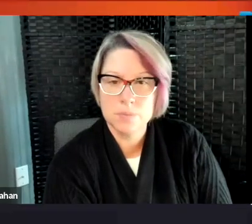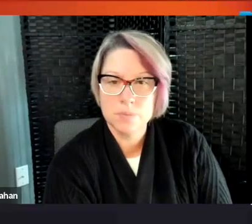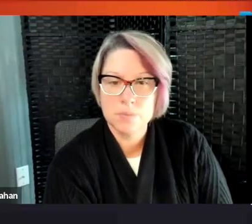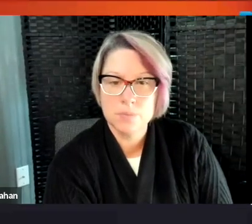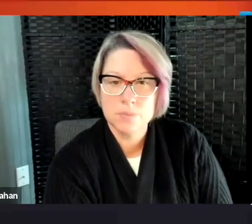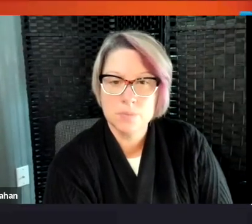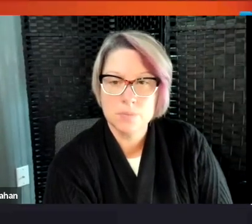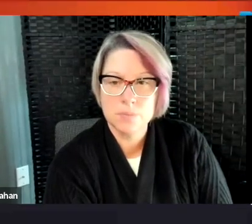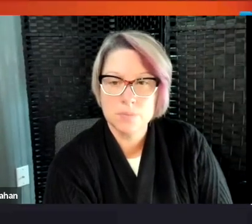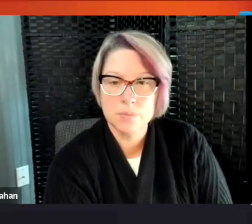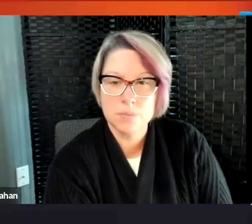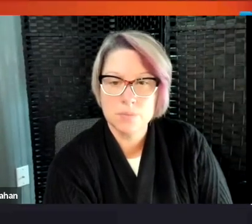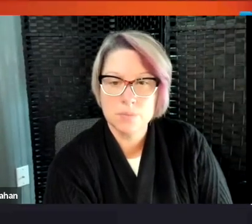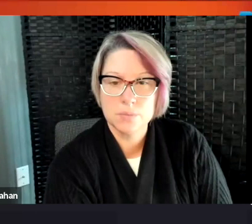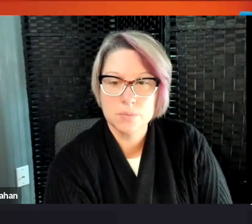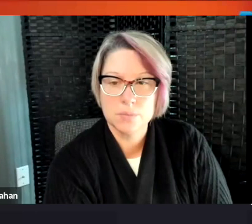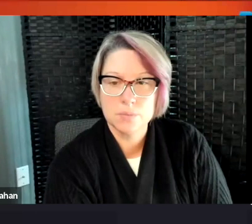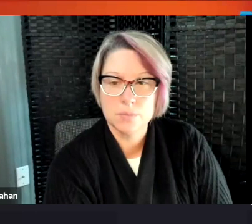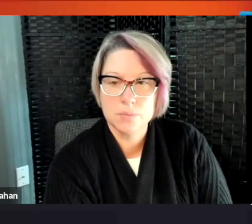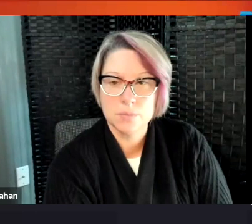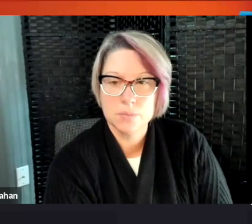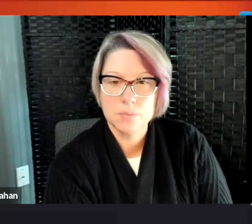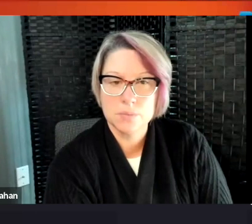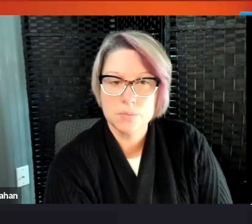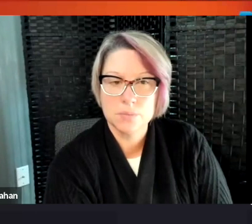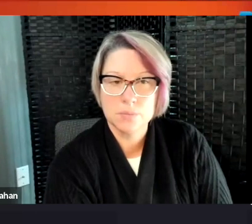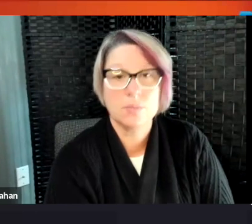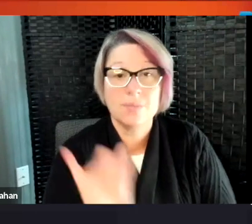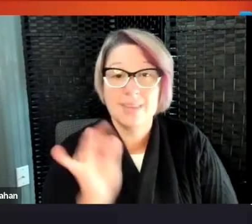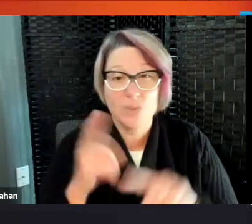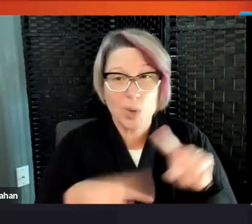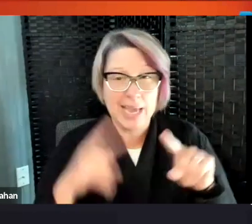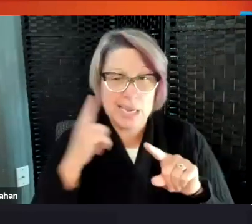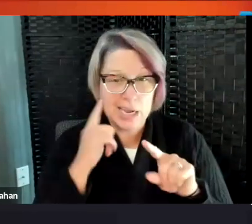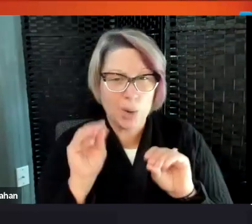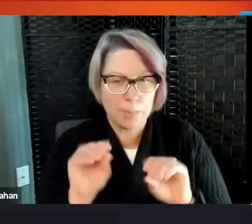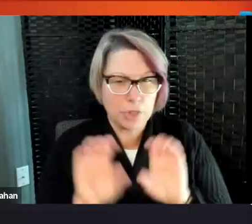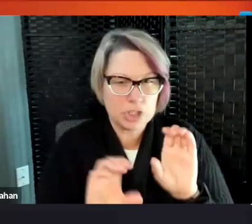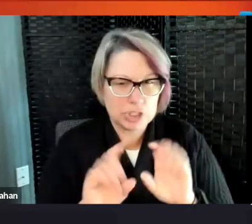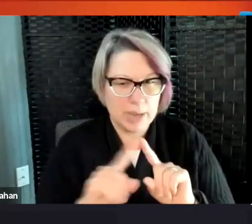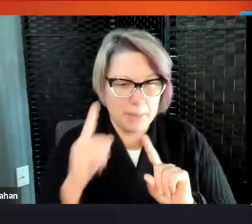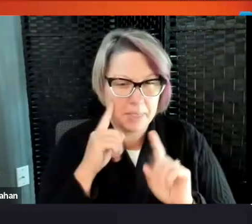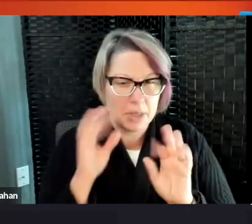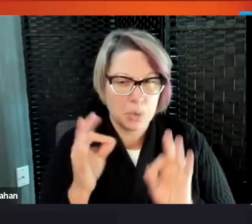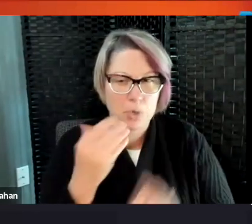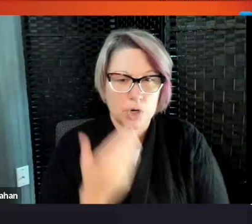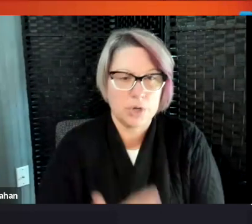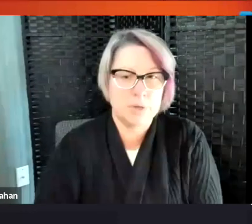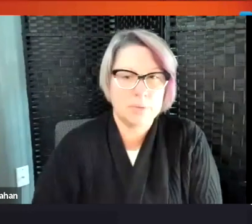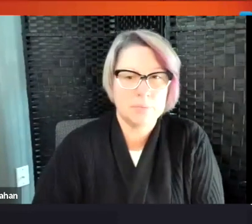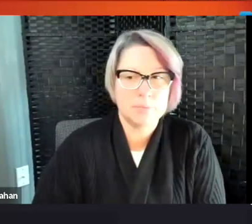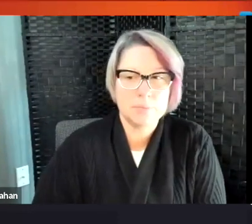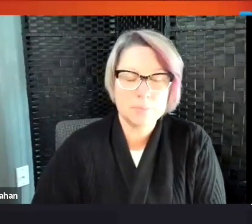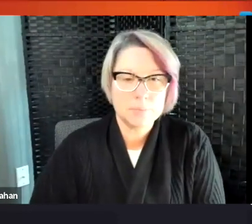There we go. Okay. All right. Here we go, guys. And just put in the chat. If you can't hear it, put it in the chat. But I think we're good. Here we go.